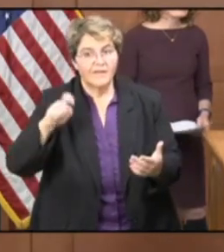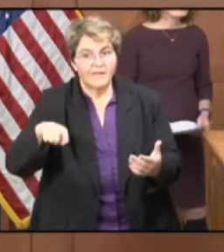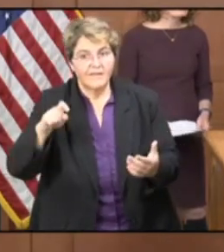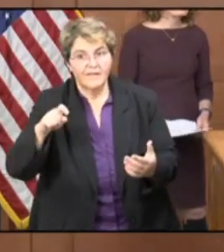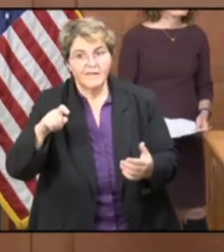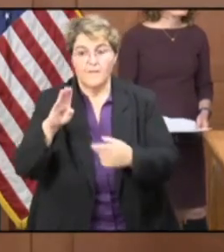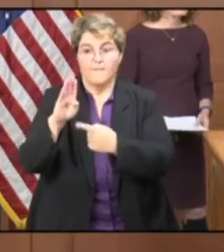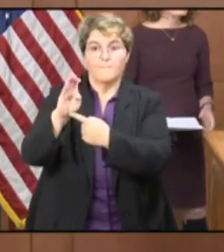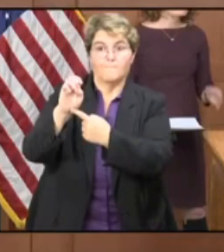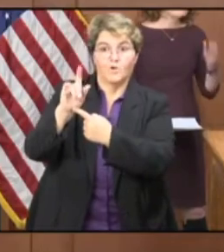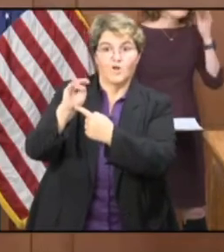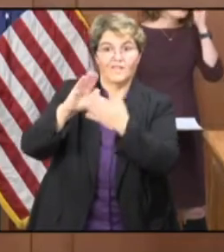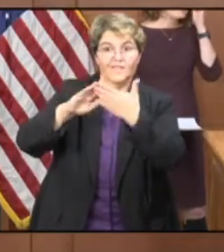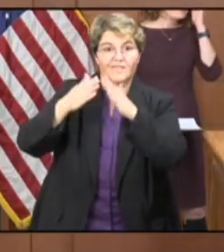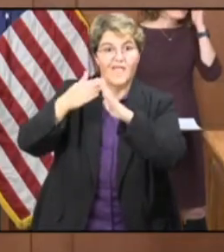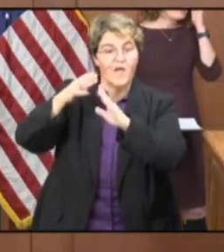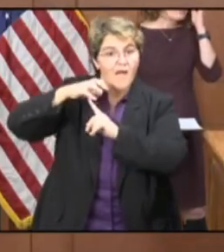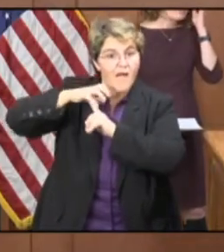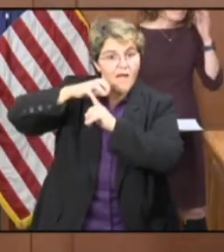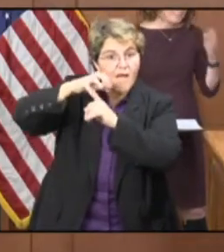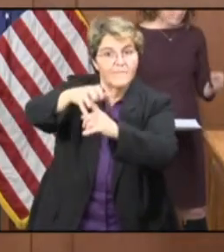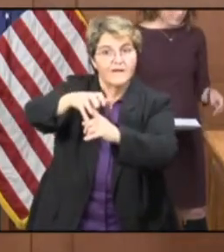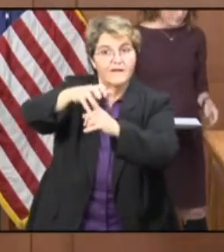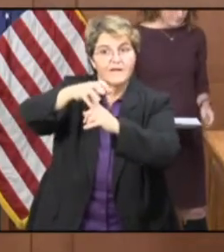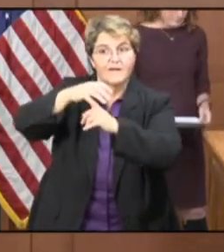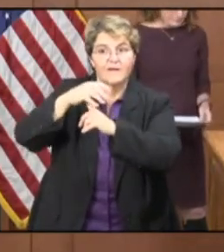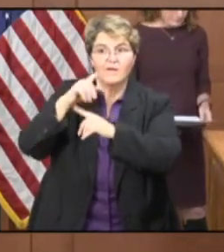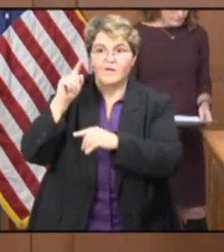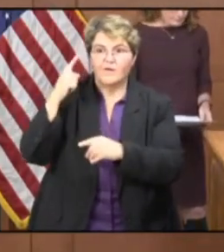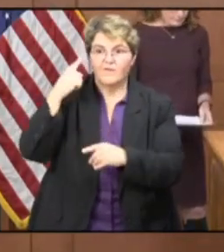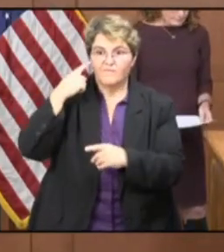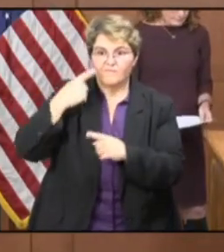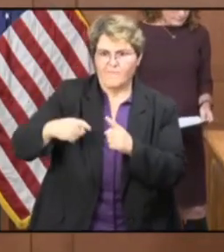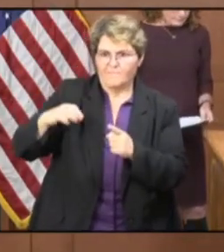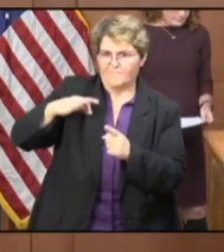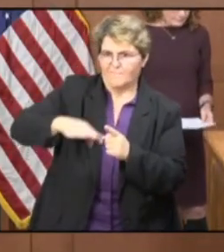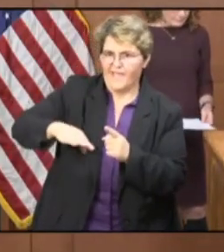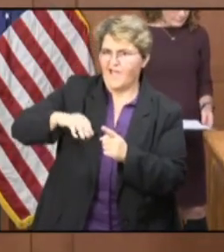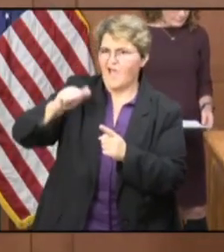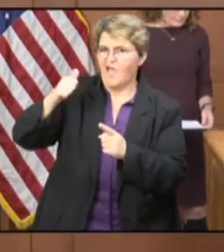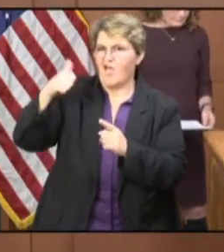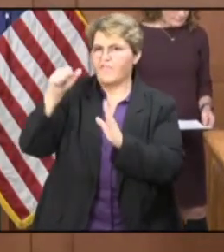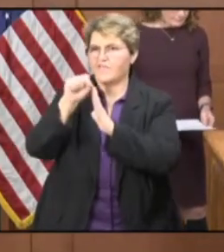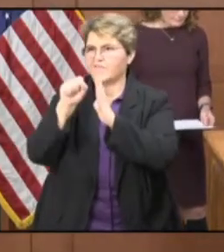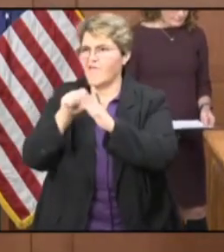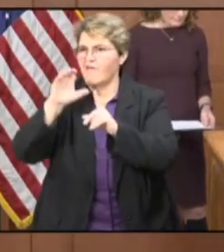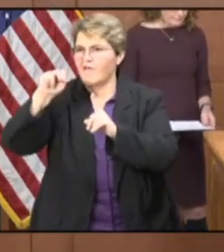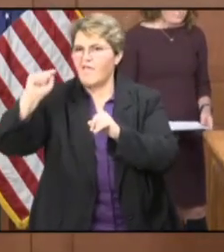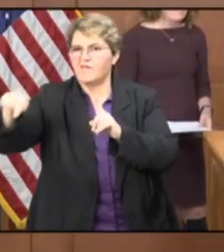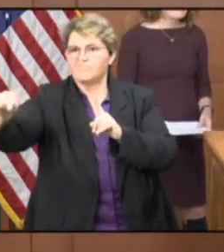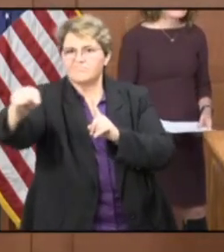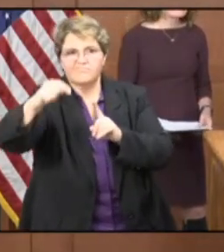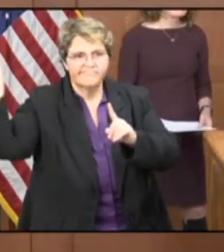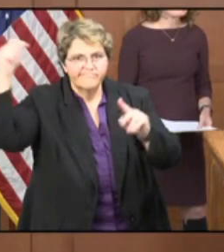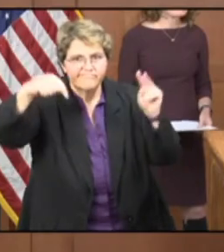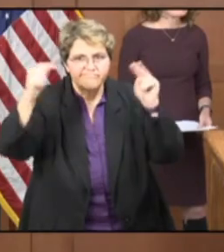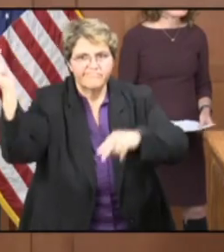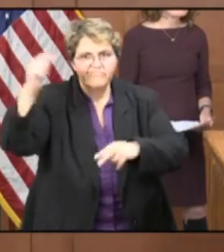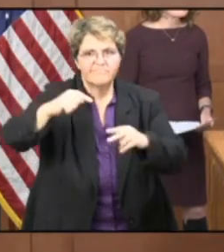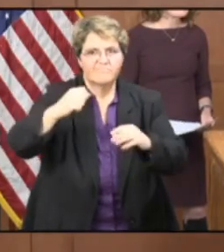the helicopters coming in. One came down from Maine, the rest for our amazing Connecticut Guard. They dropped, how many